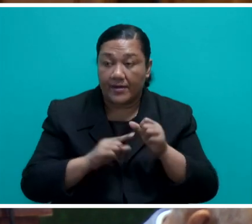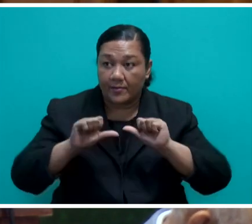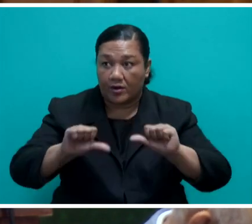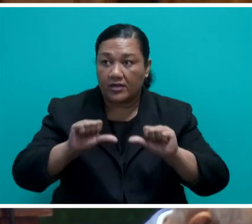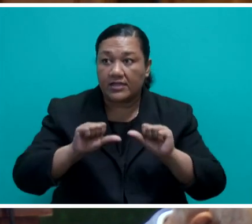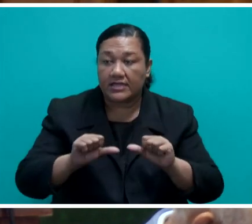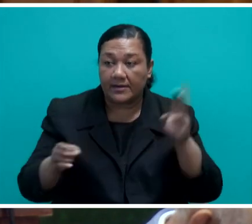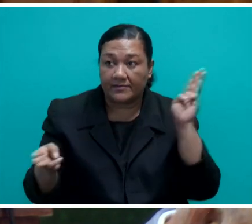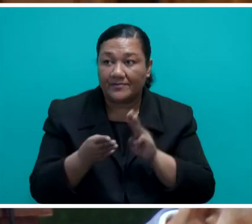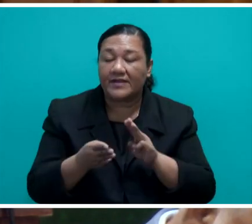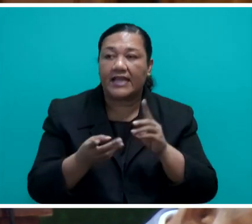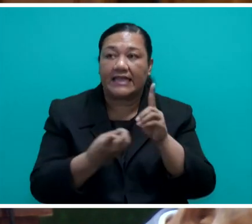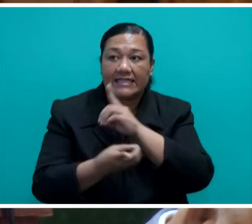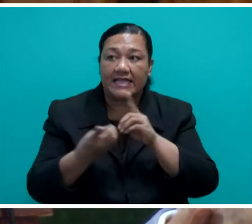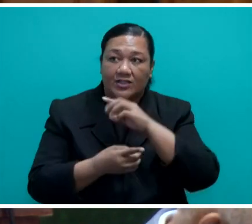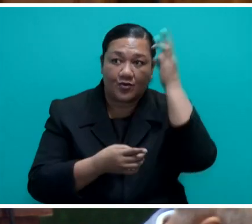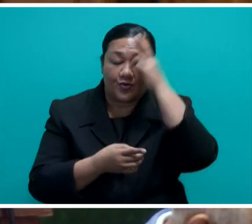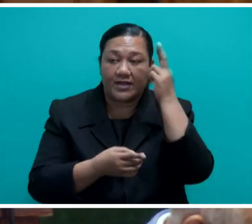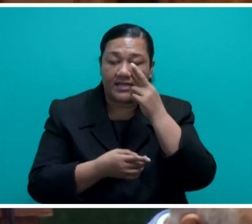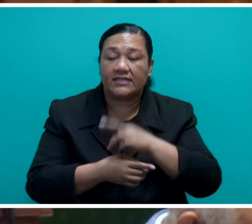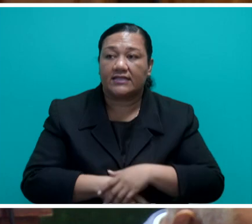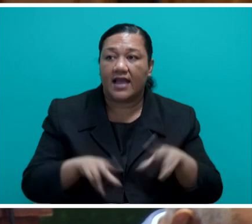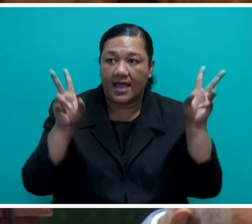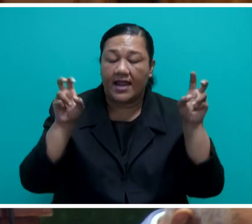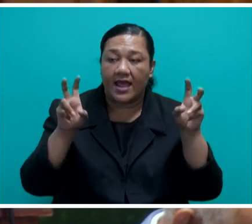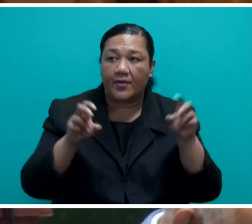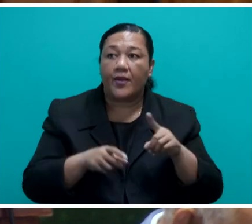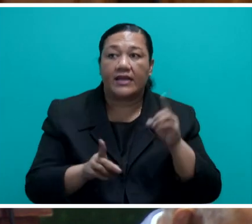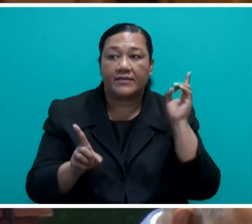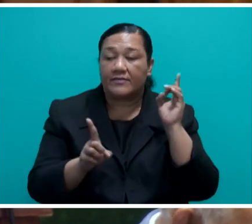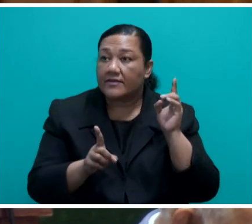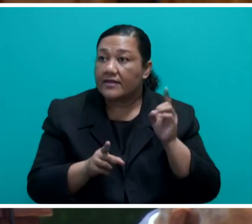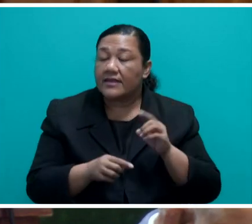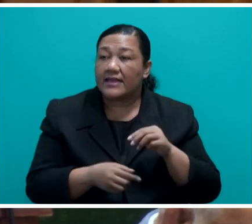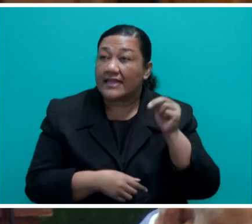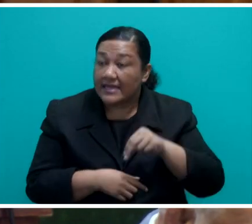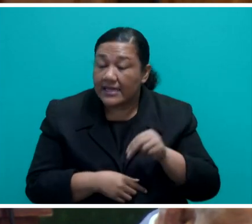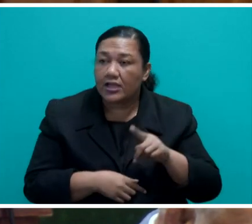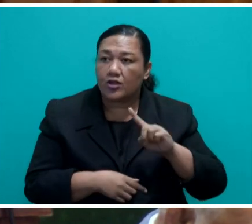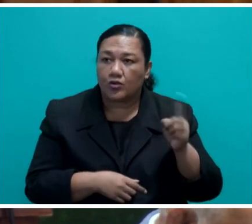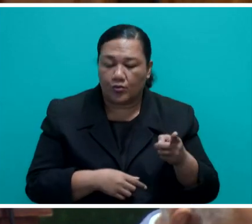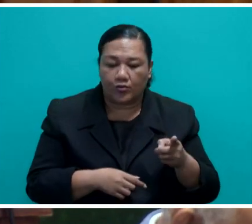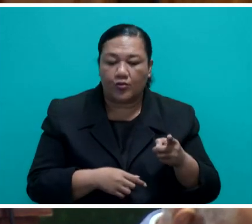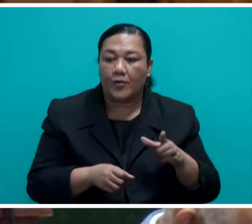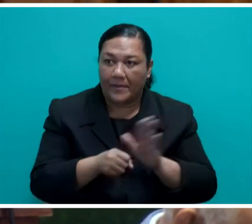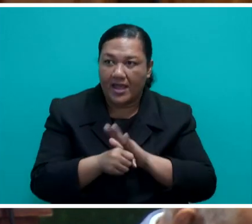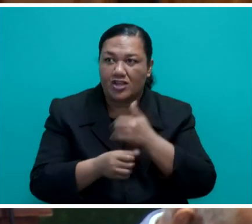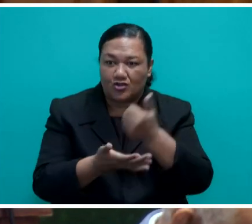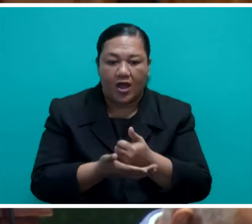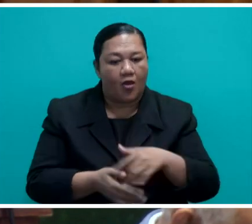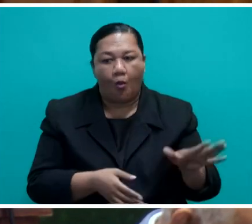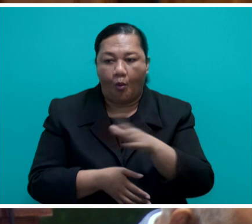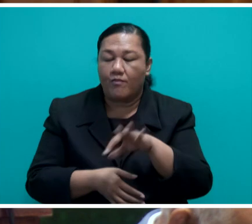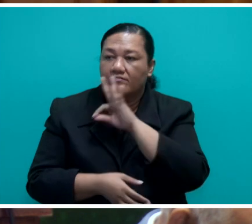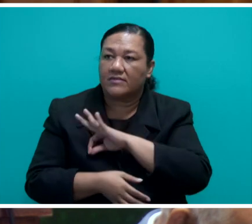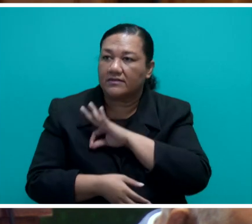mitigating disaster risks highlights the necessity of reviving the Drainage Board. Mr. Speaker, sir, the consequences